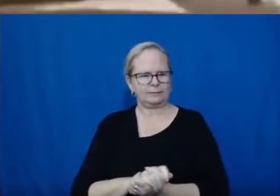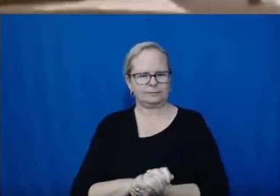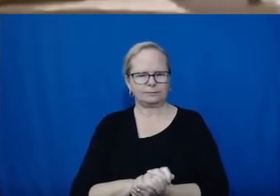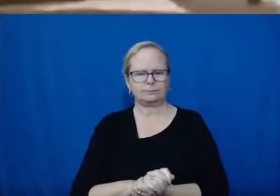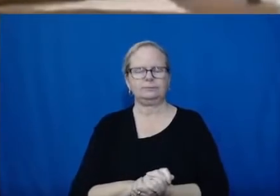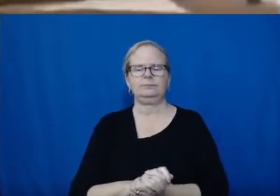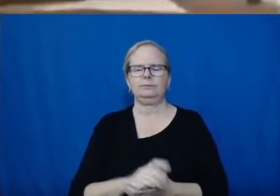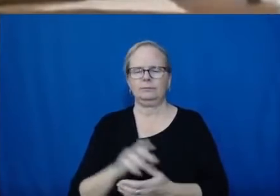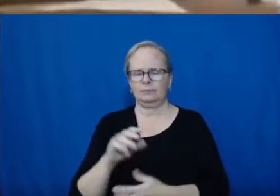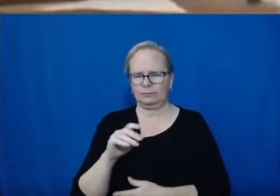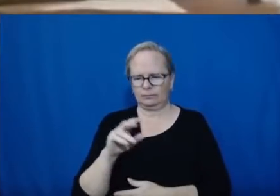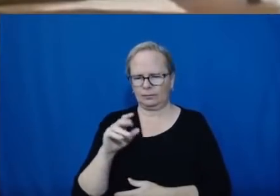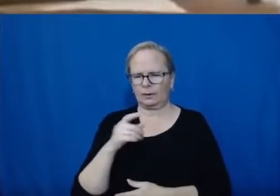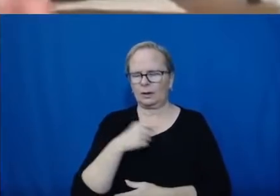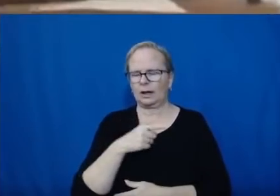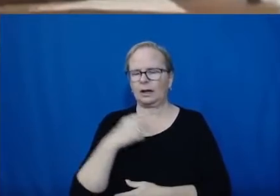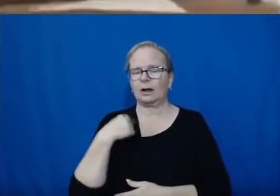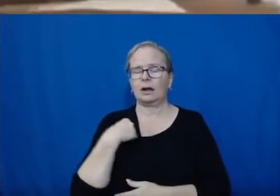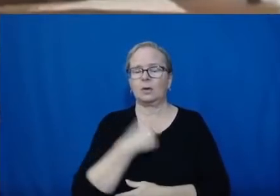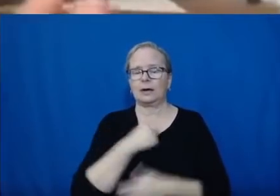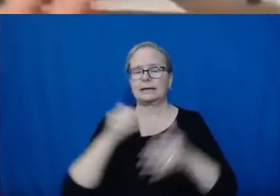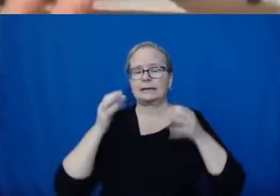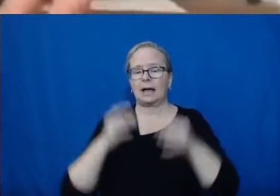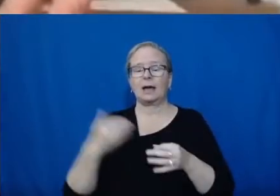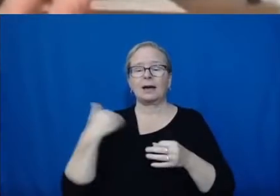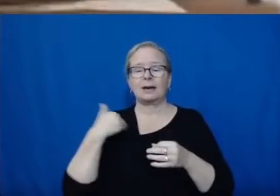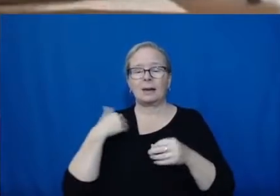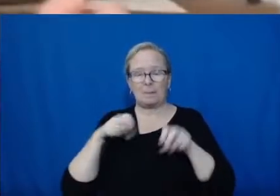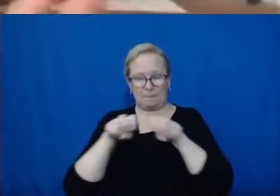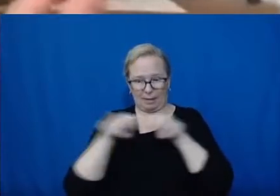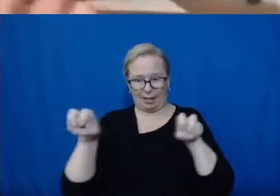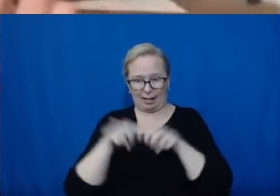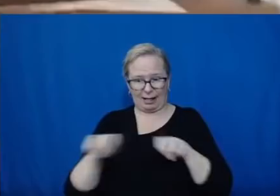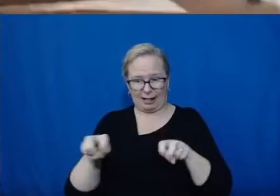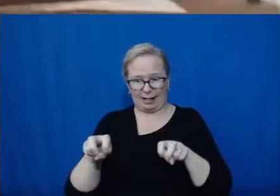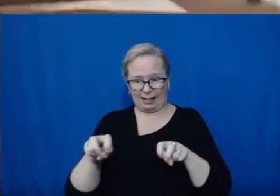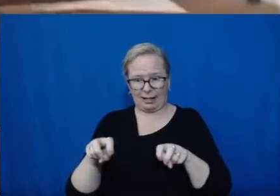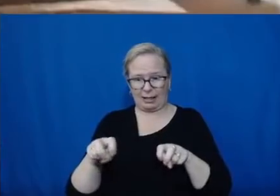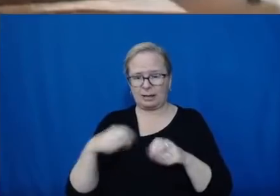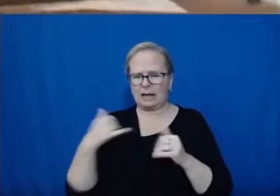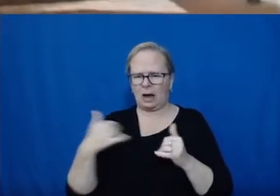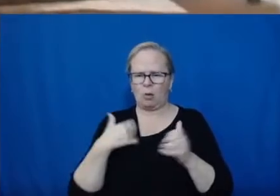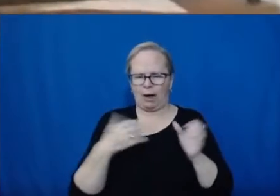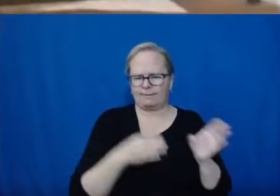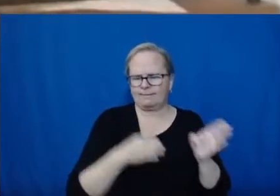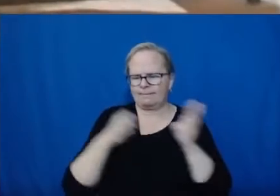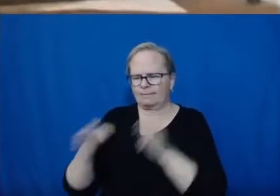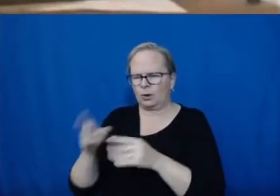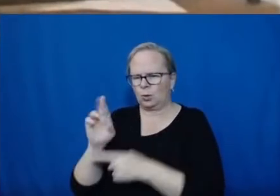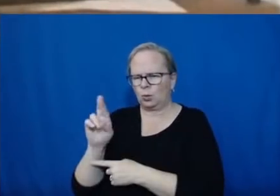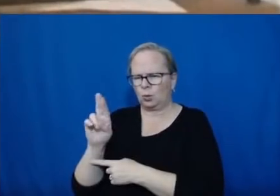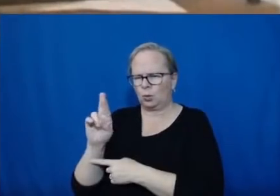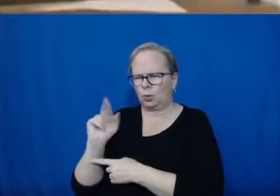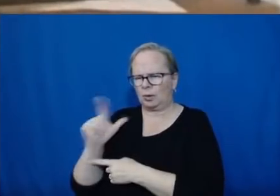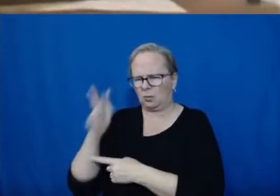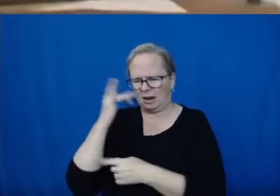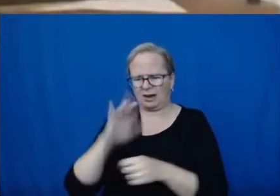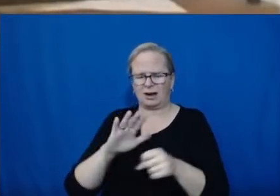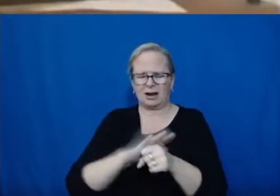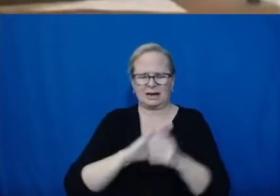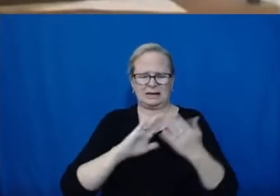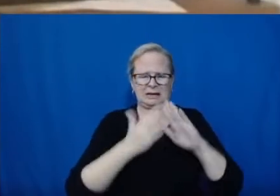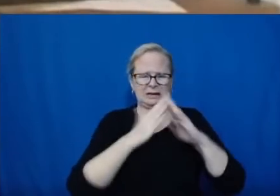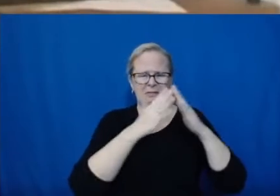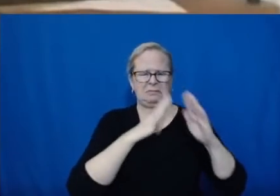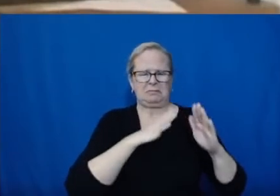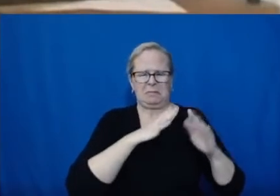We decided we were going to have this panel specifically on rural healthcare capacity. And up until about